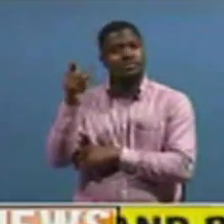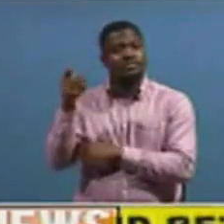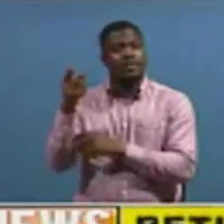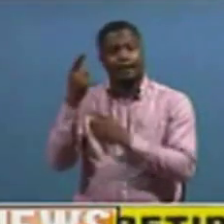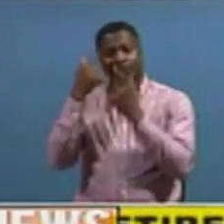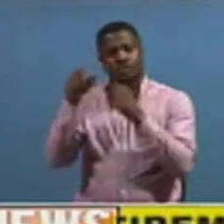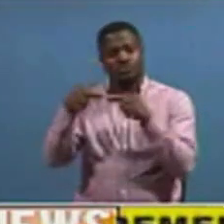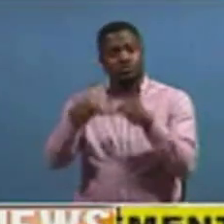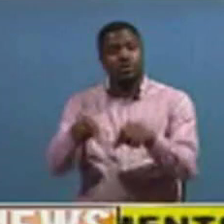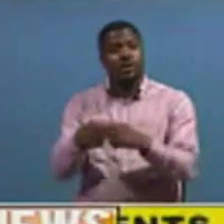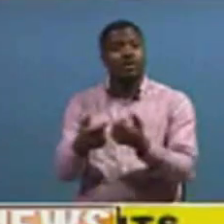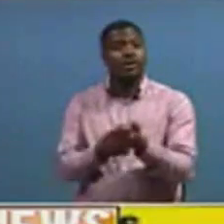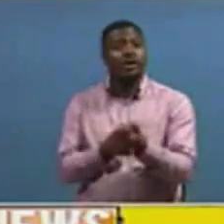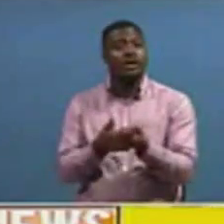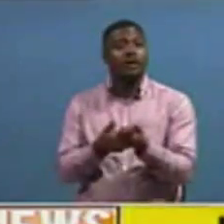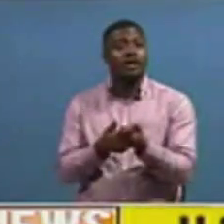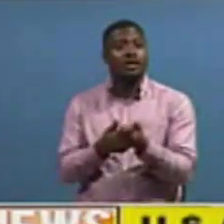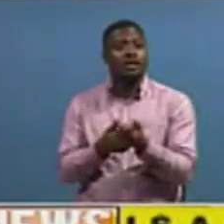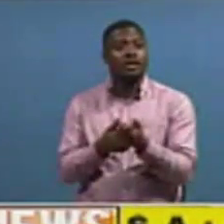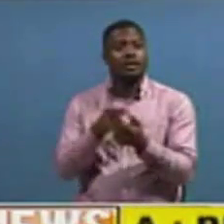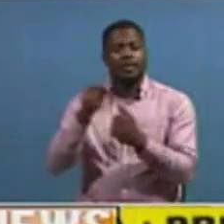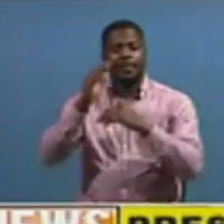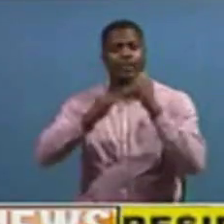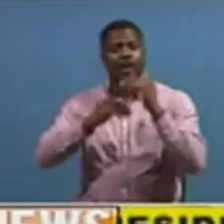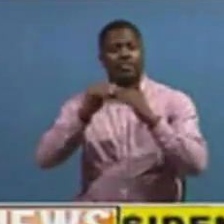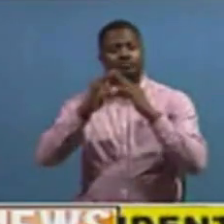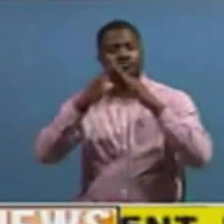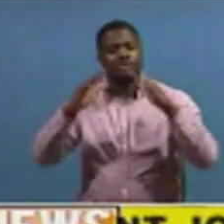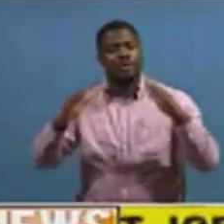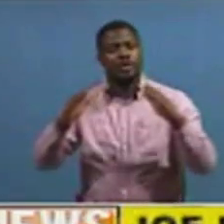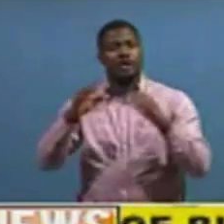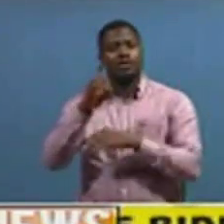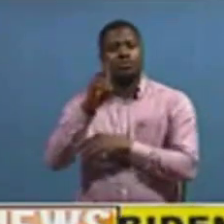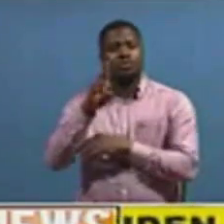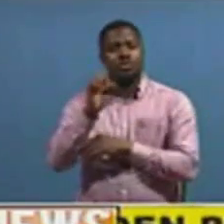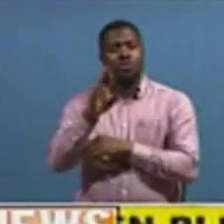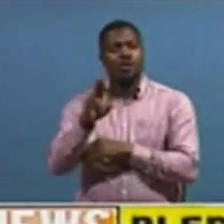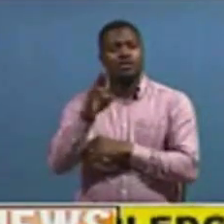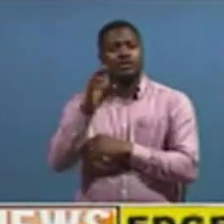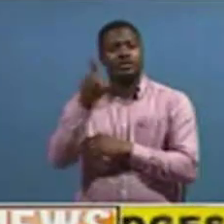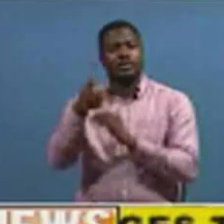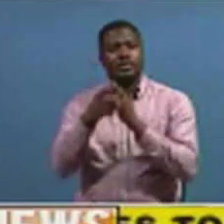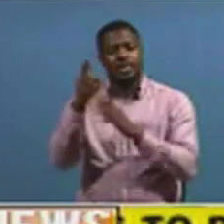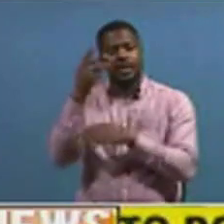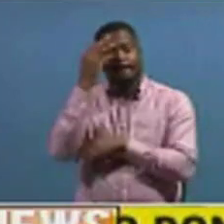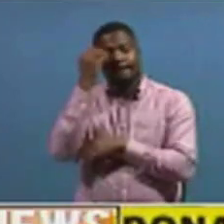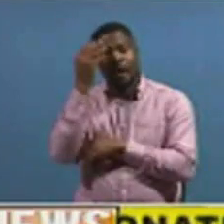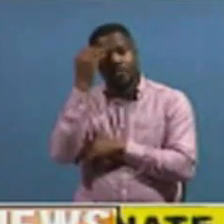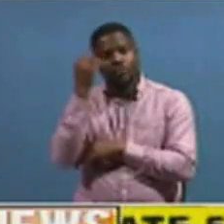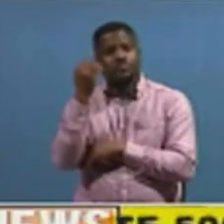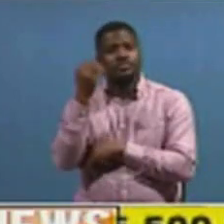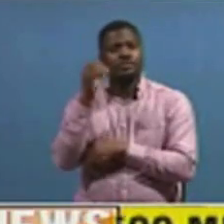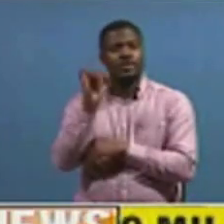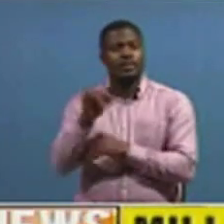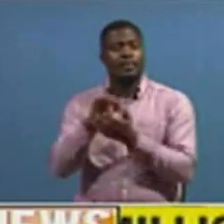of his stay in Ghana, a complex has been developed in his memory,